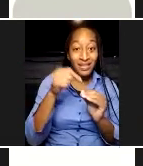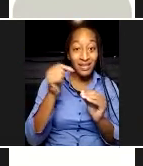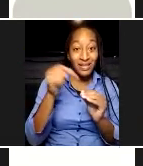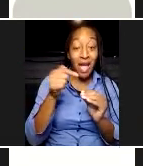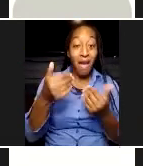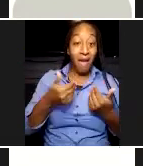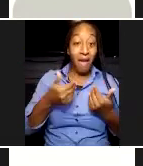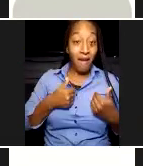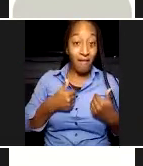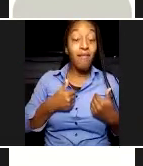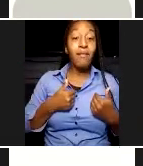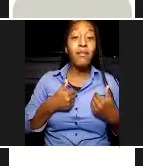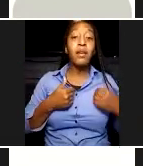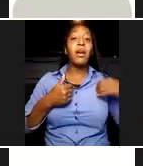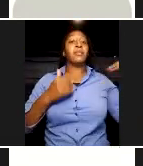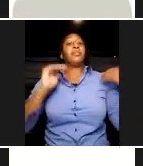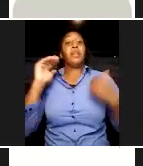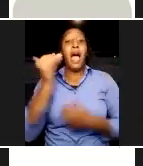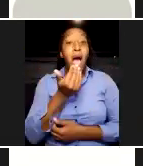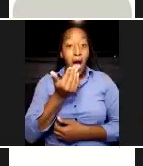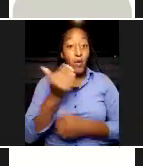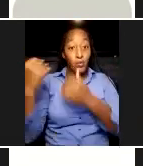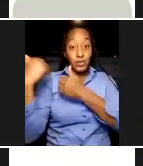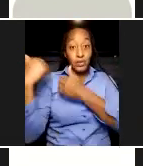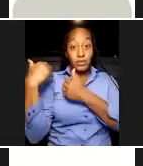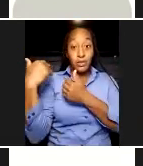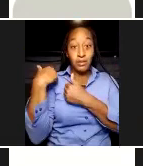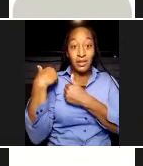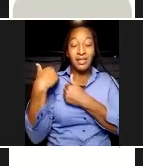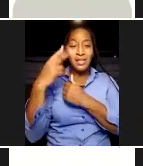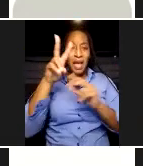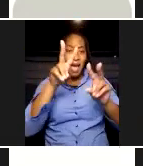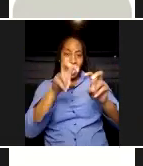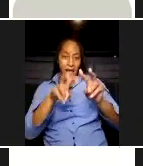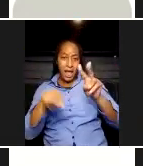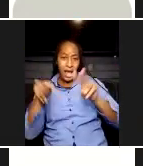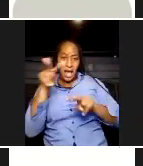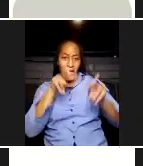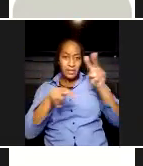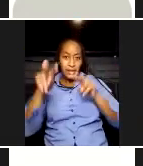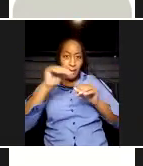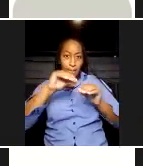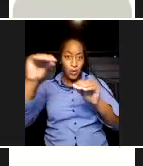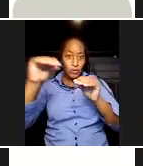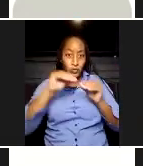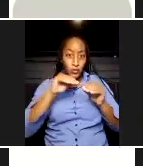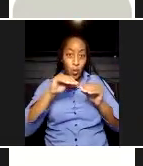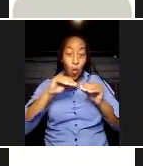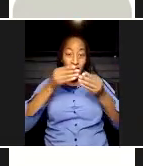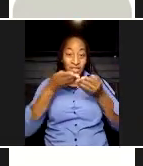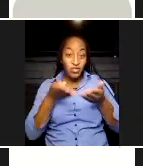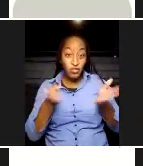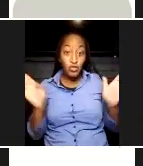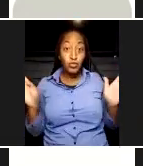job is to analyze motion or quantitatively describe a